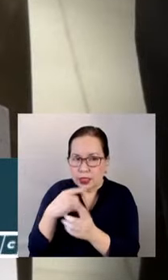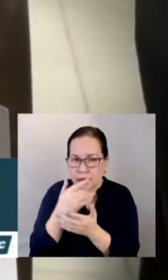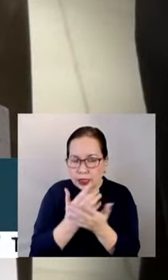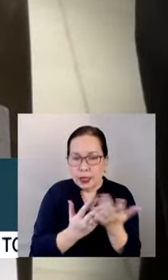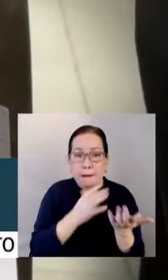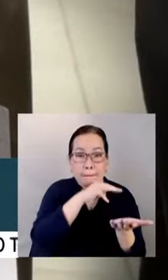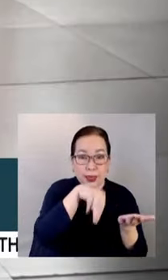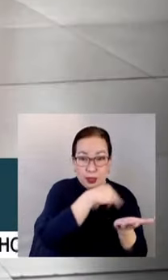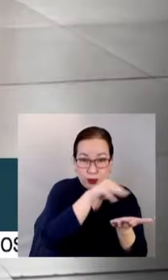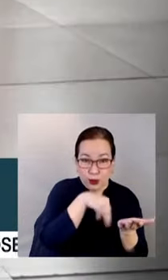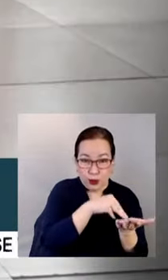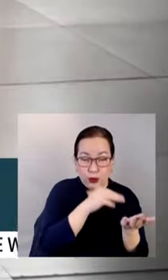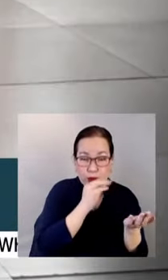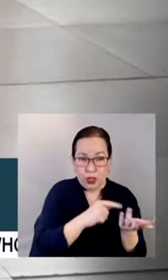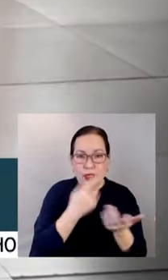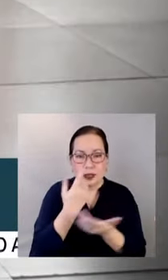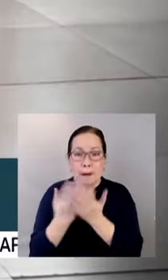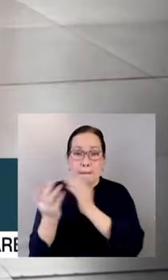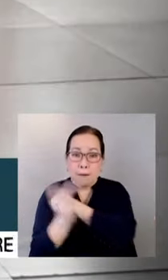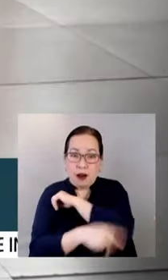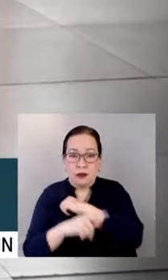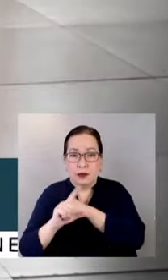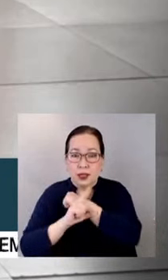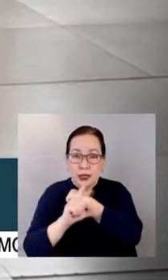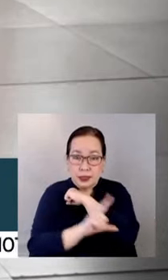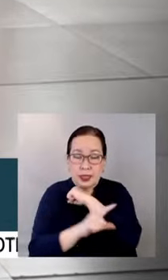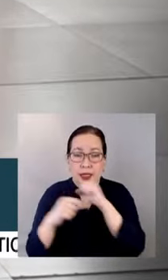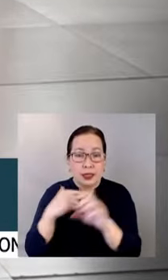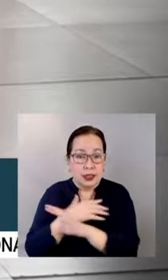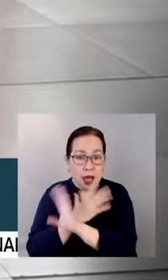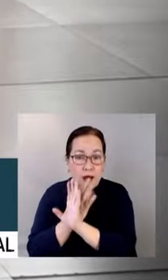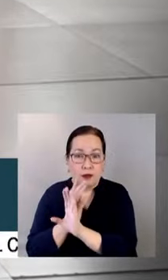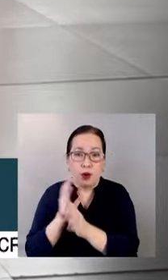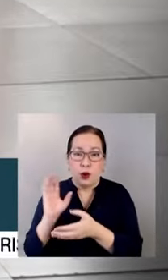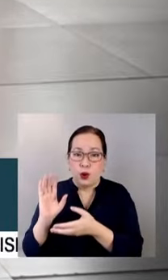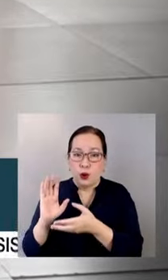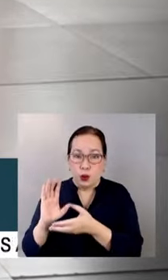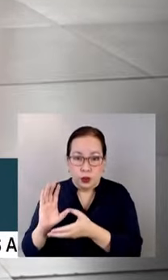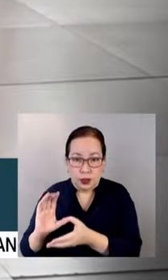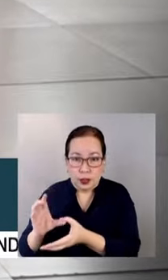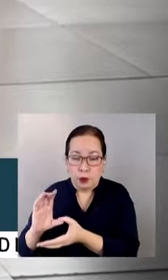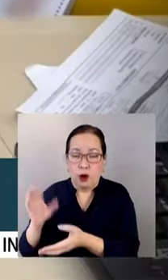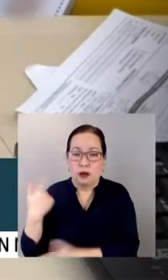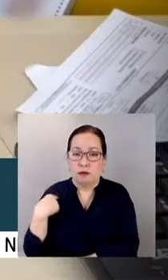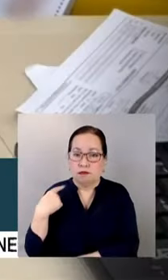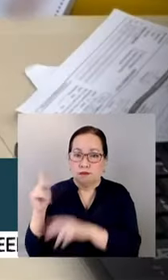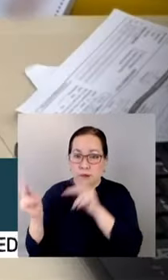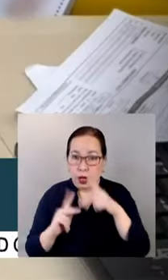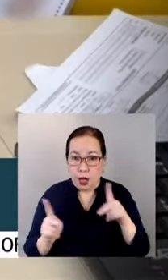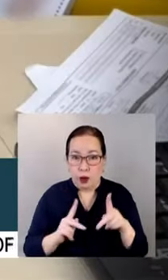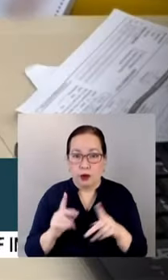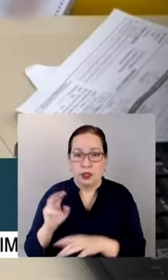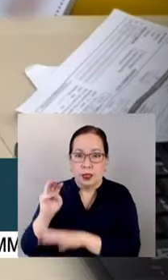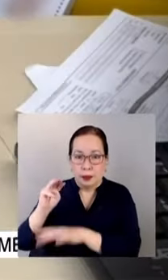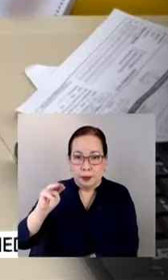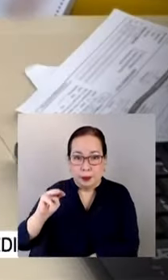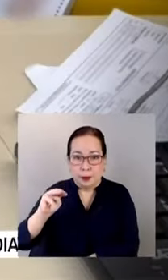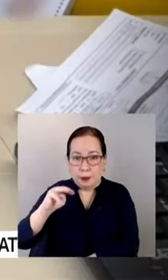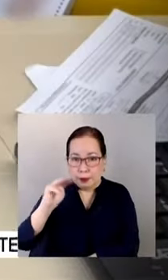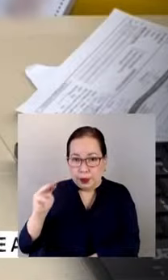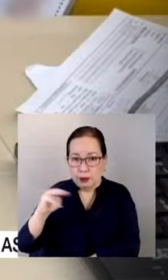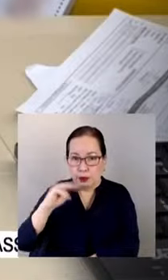City and provinces of Leyte, Davao, Zamboanga, Palawan, and Occidental Mindoro. Back to you, Camina. Thanks a lot, Michael